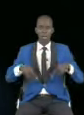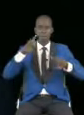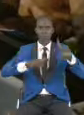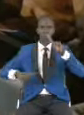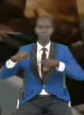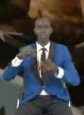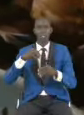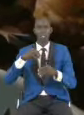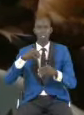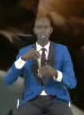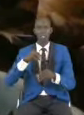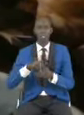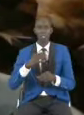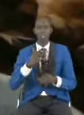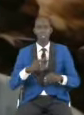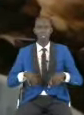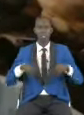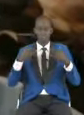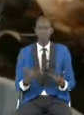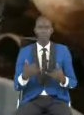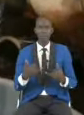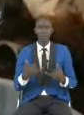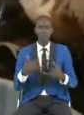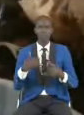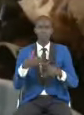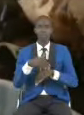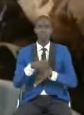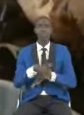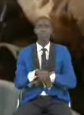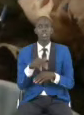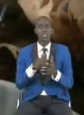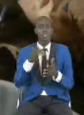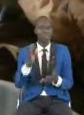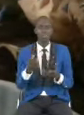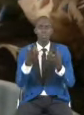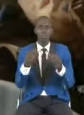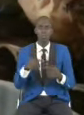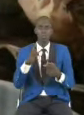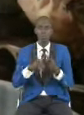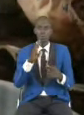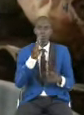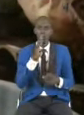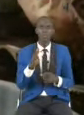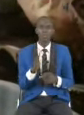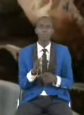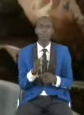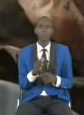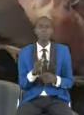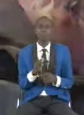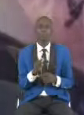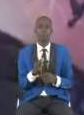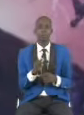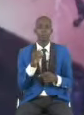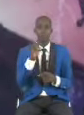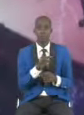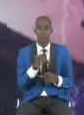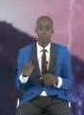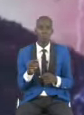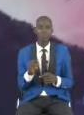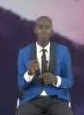life. Tonight, it shall come to pass. Therefore, wherefore it shall come to